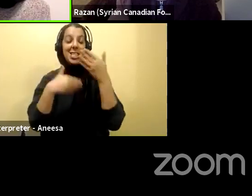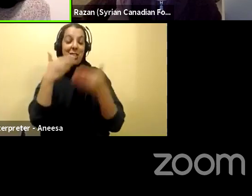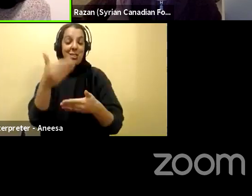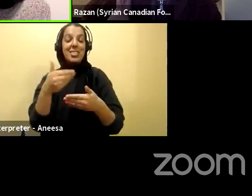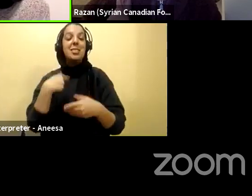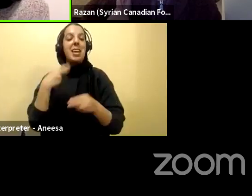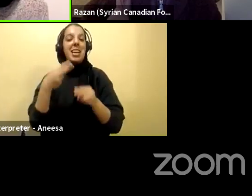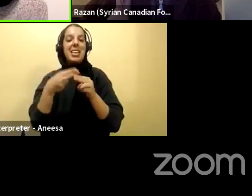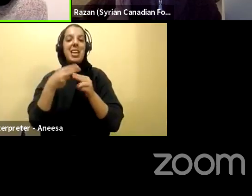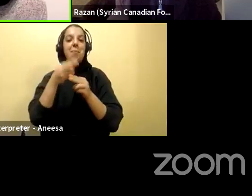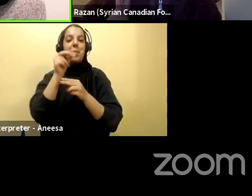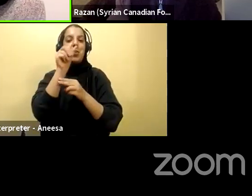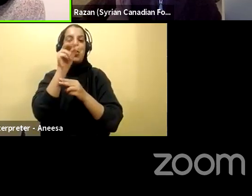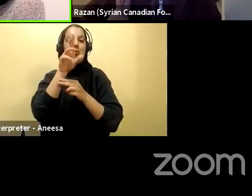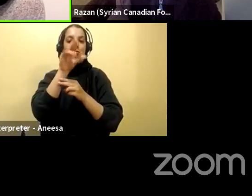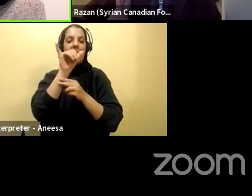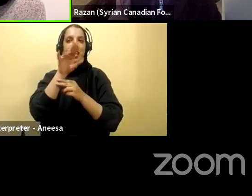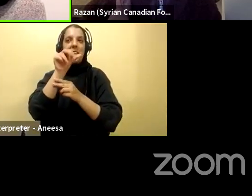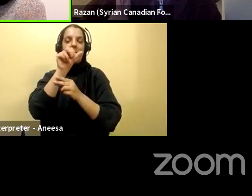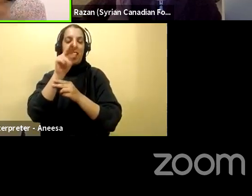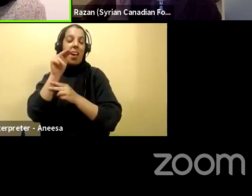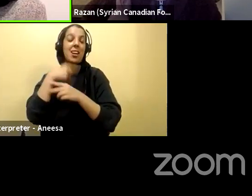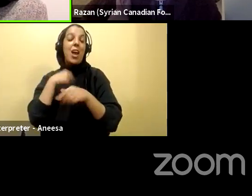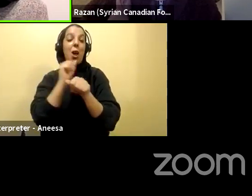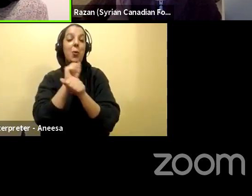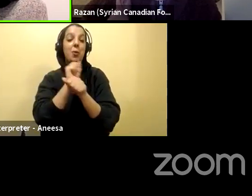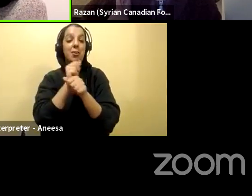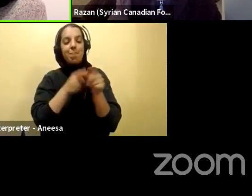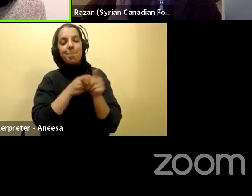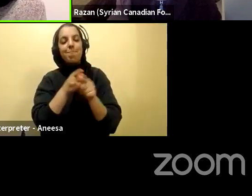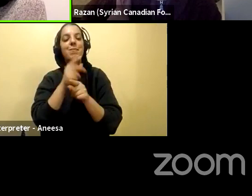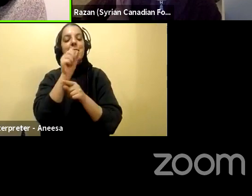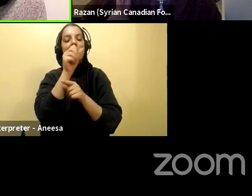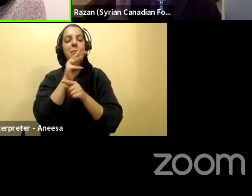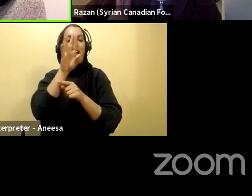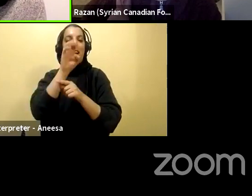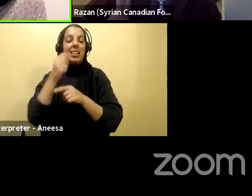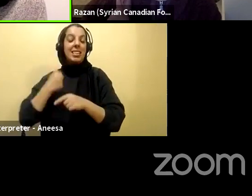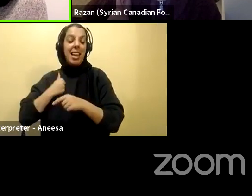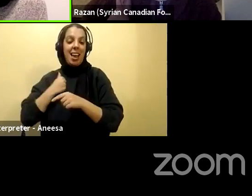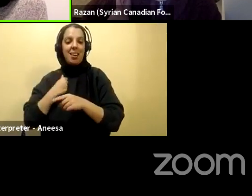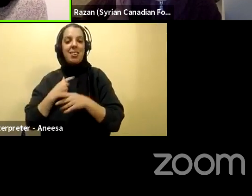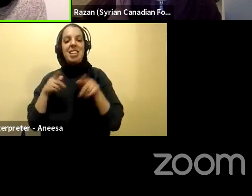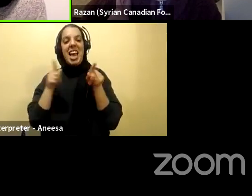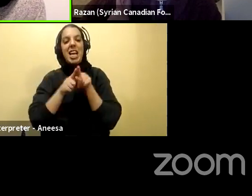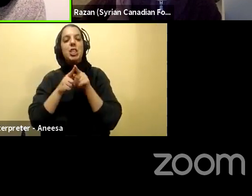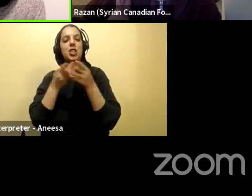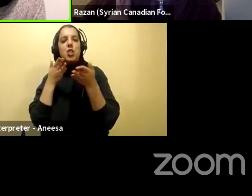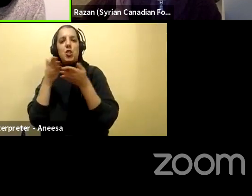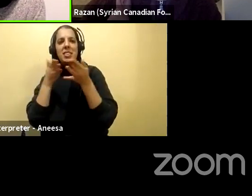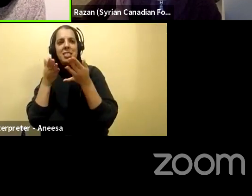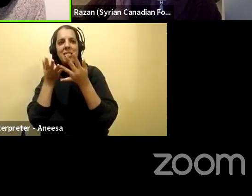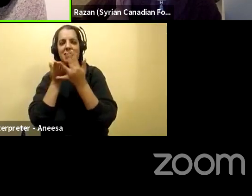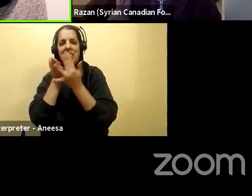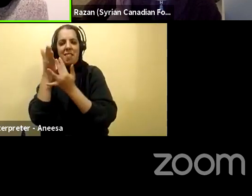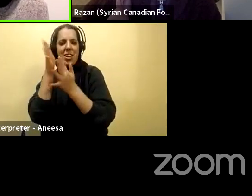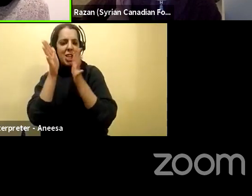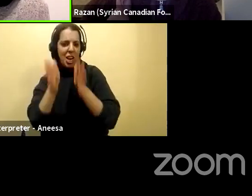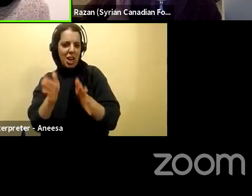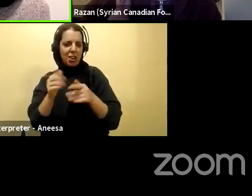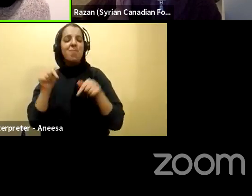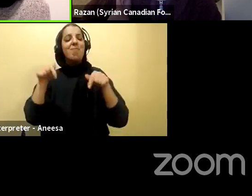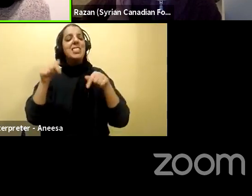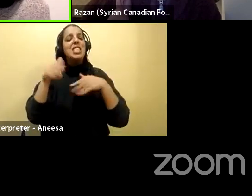a service navigator. And basically, the series, it's called Exploring Our Intersections, and it's a year-long Facebook Live